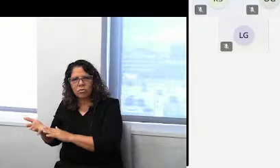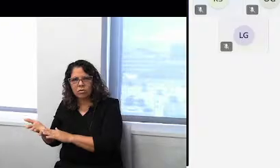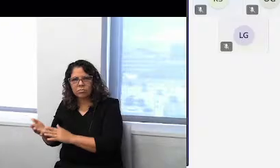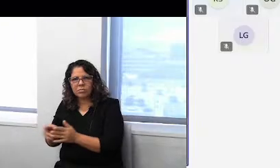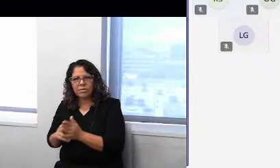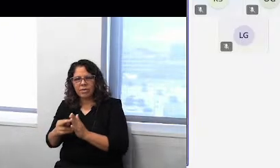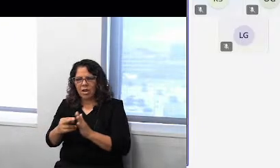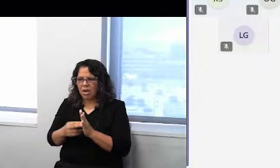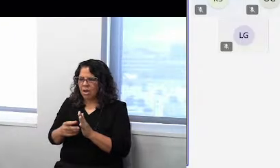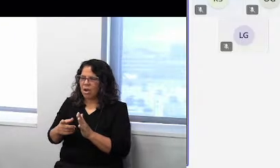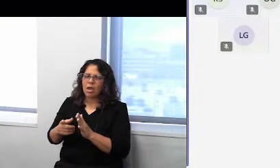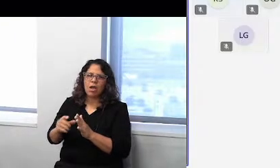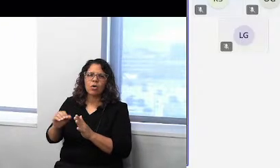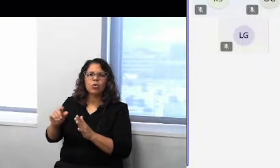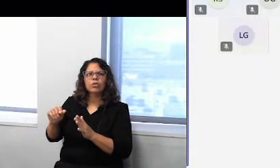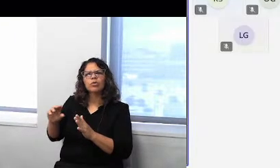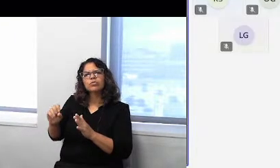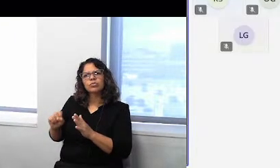I was expecting an objection, but